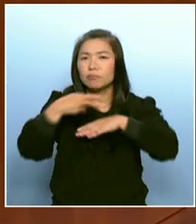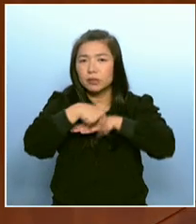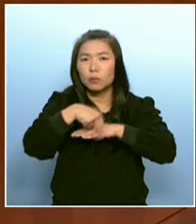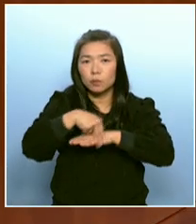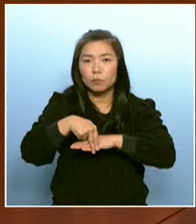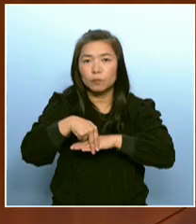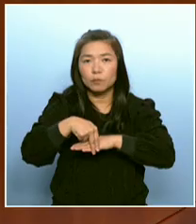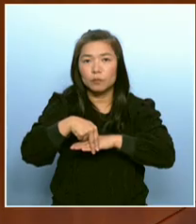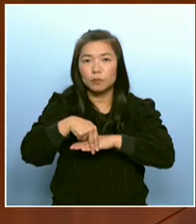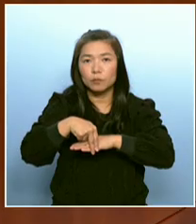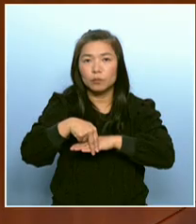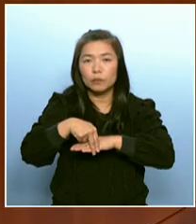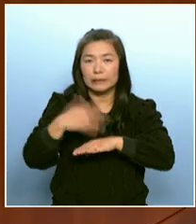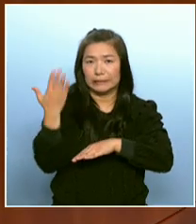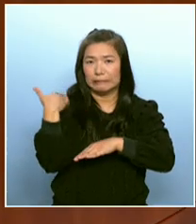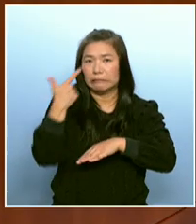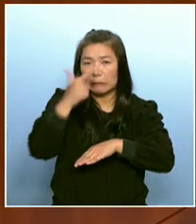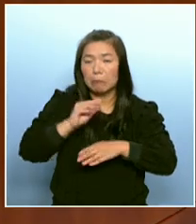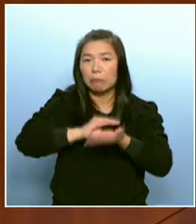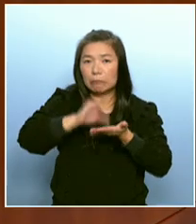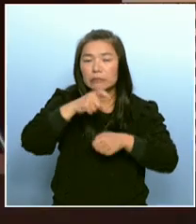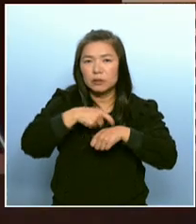Yes, Chair.